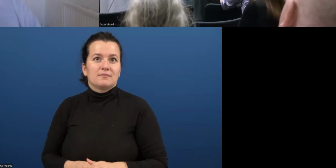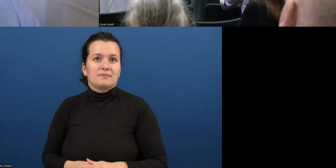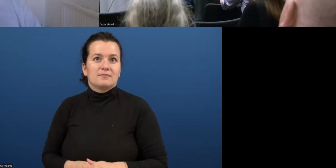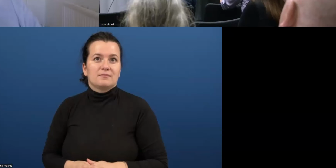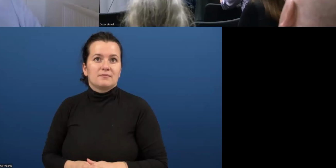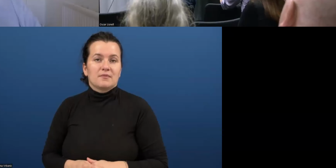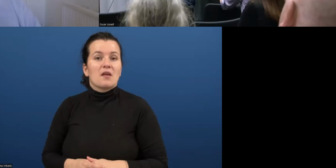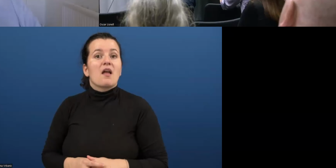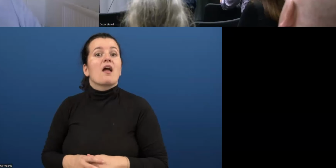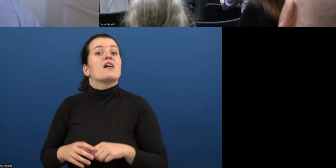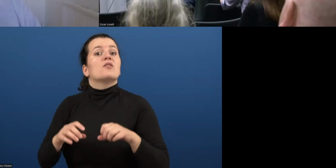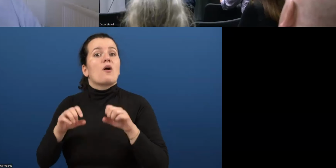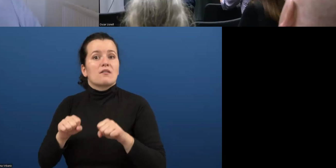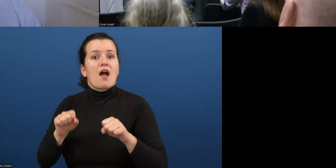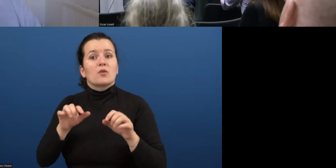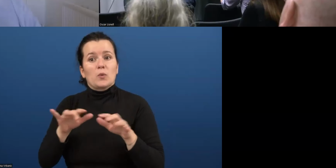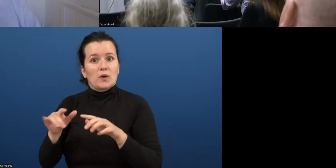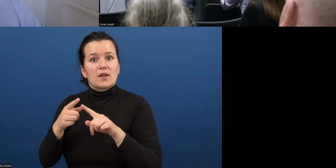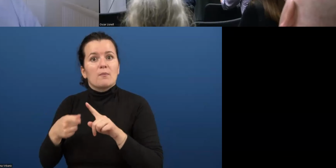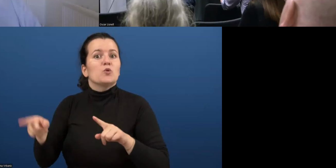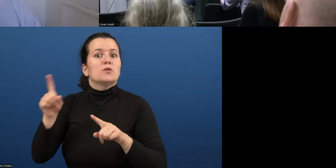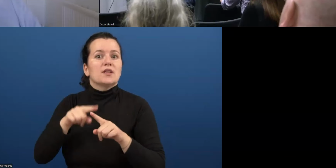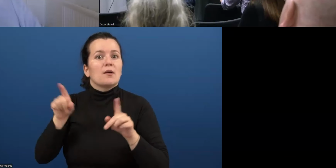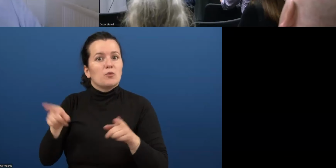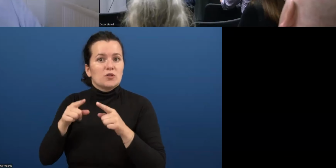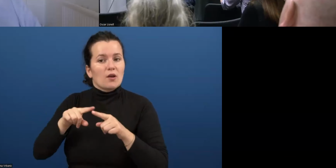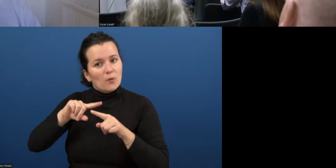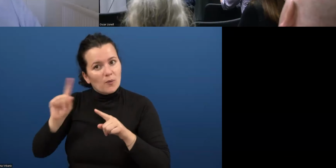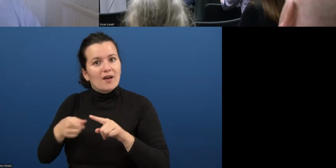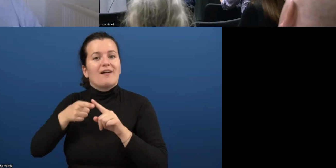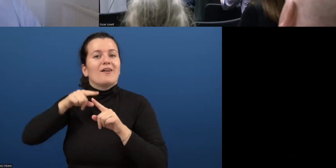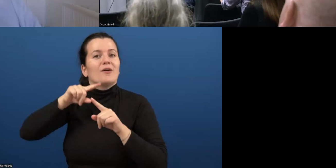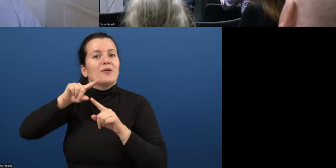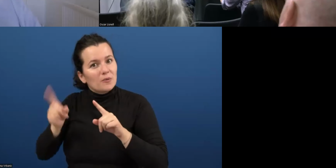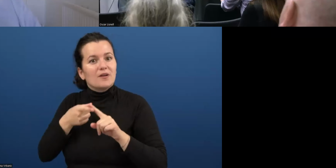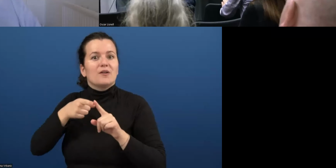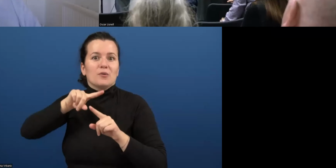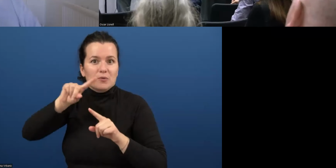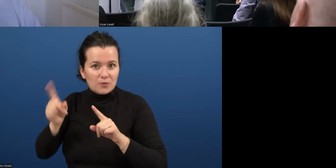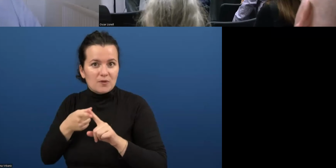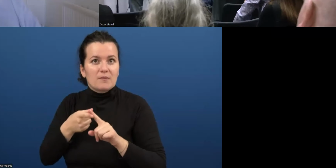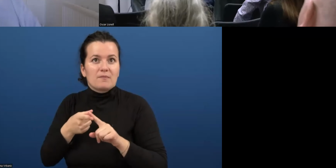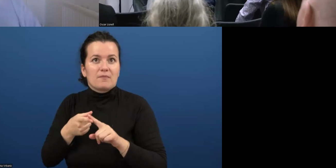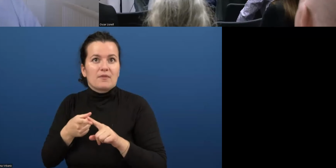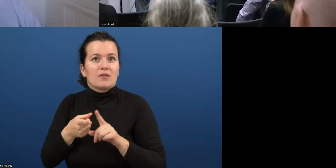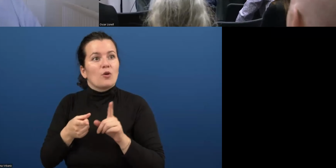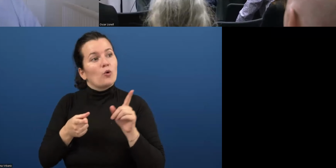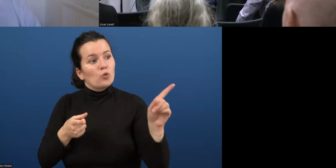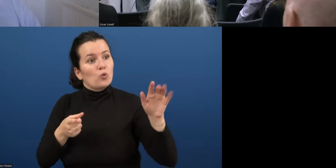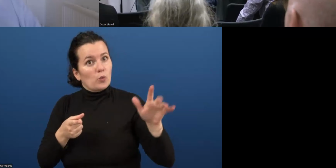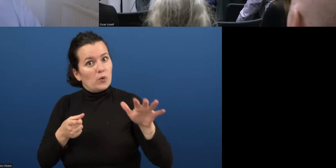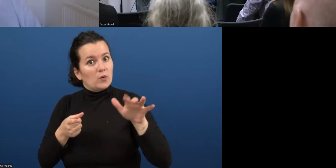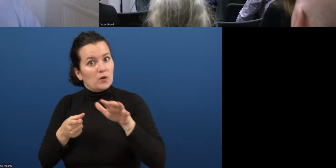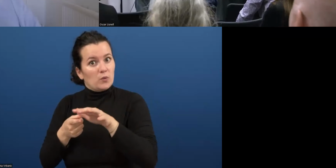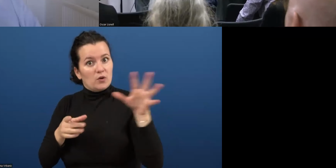Function. So now, those of you who have been playing, you are somewhere here. Do you know what you